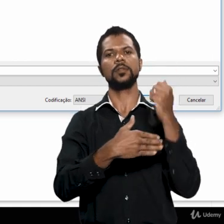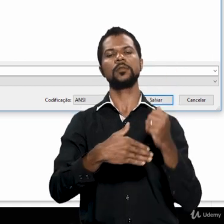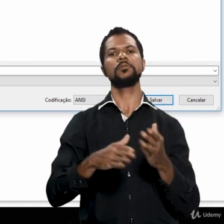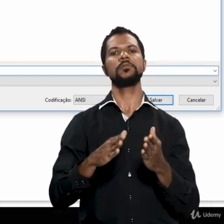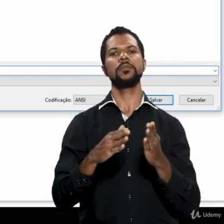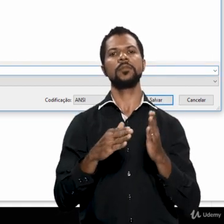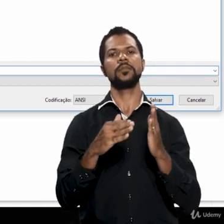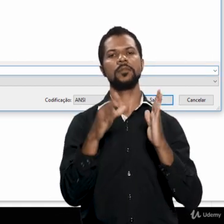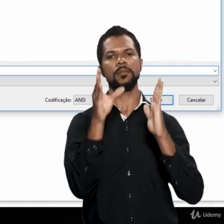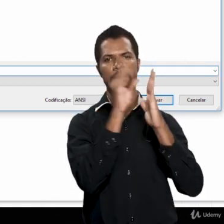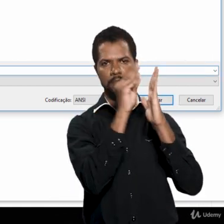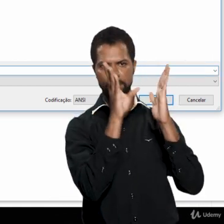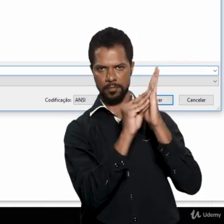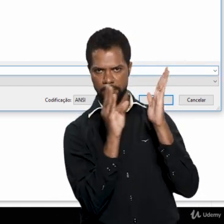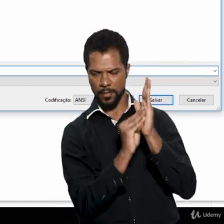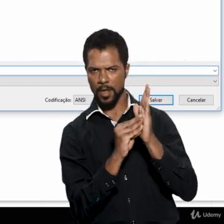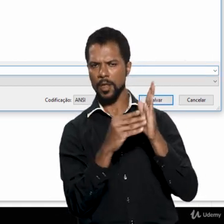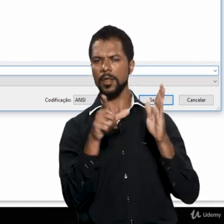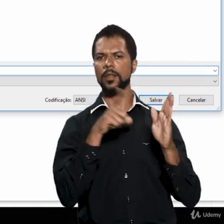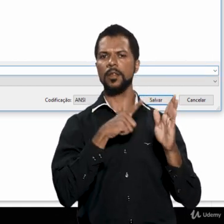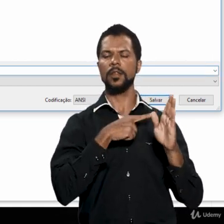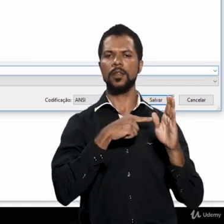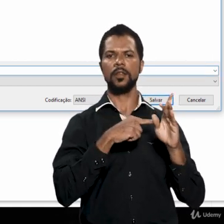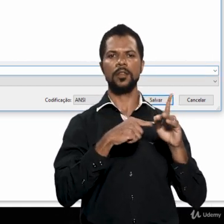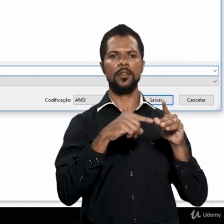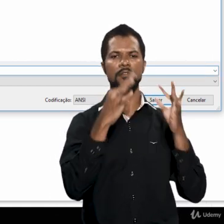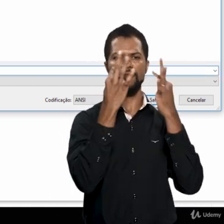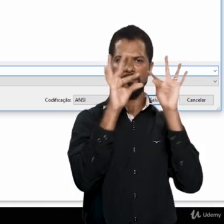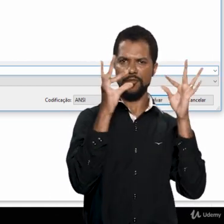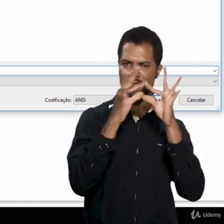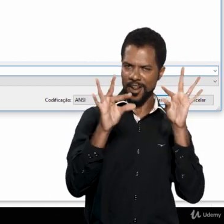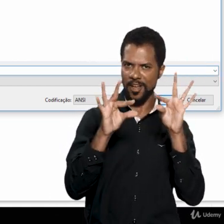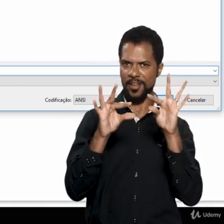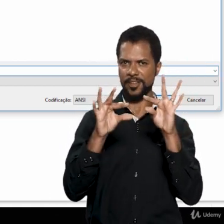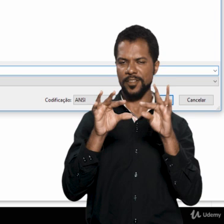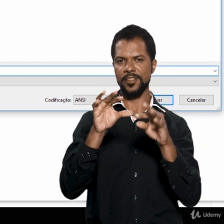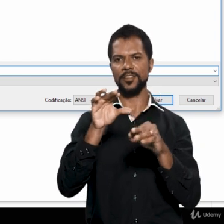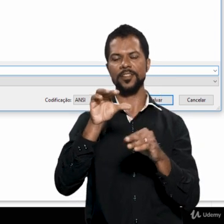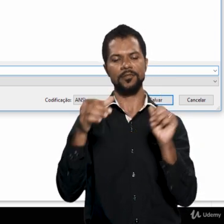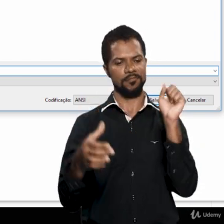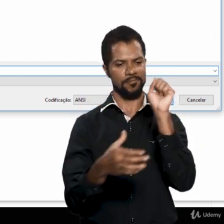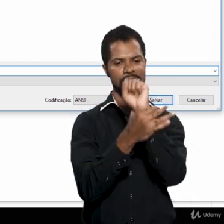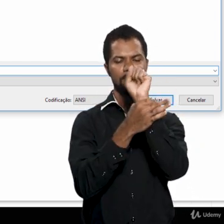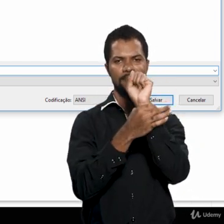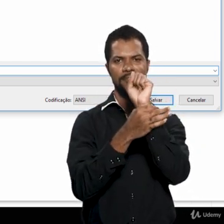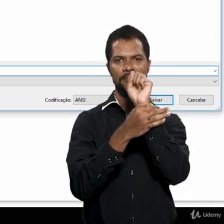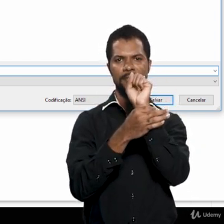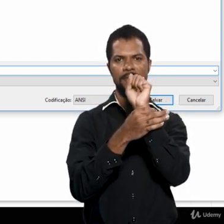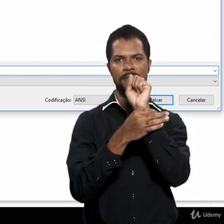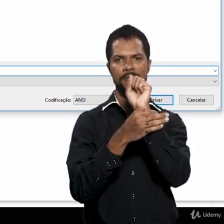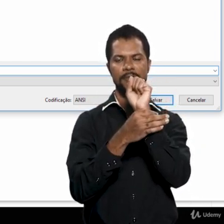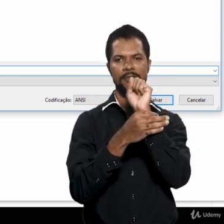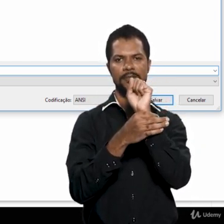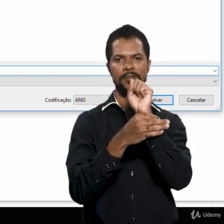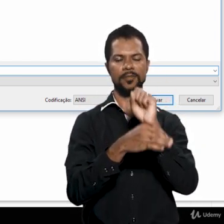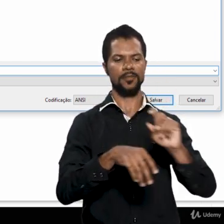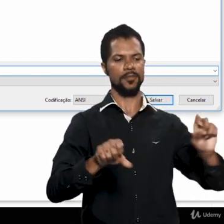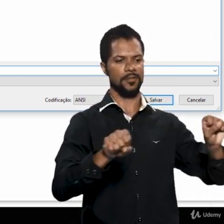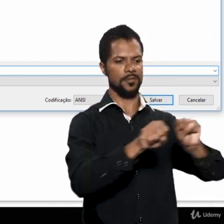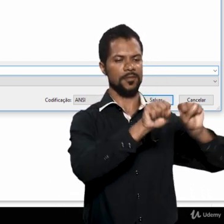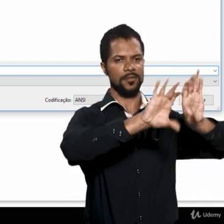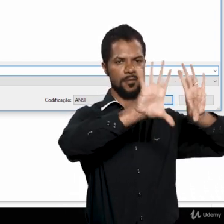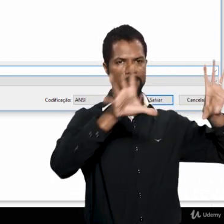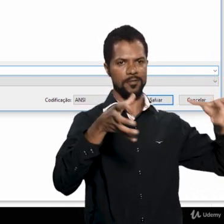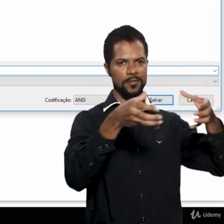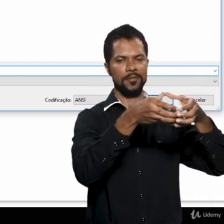it printed, and keep it in a very safe place. Okay, so I'm putting here blockchain security sentence. I'm writing it